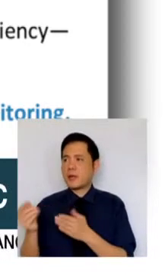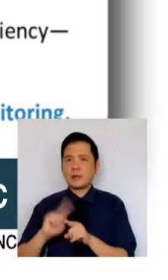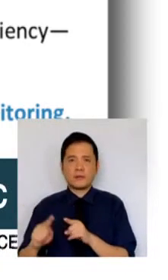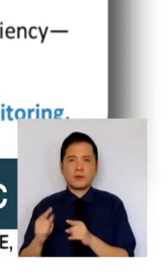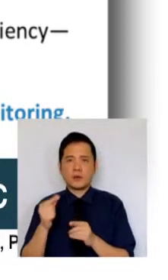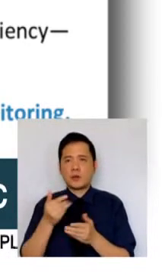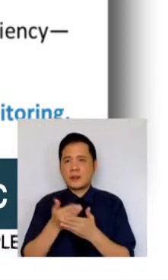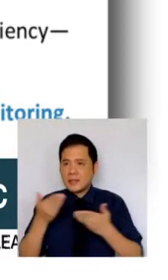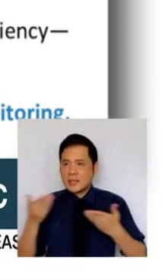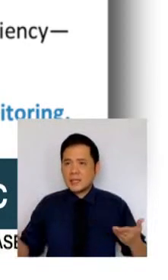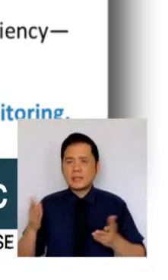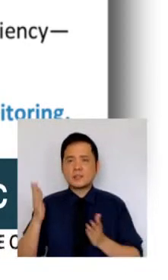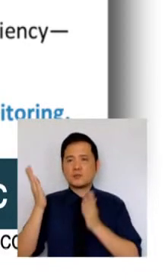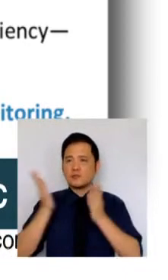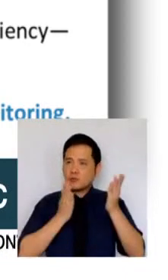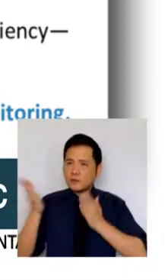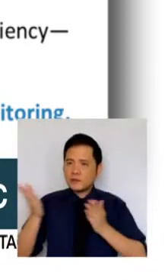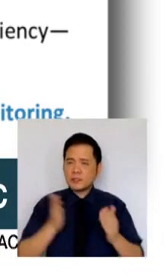promoting